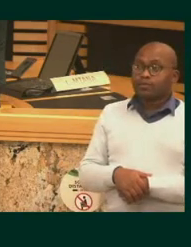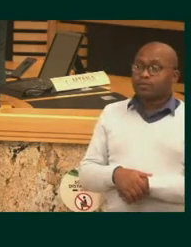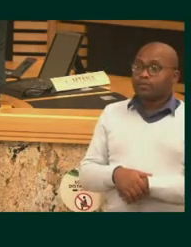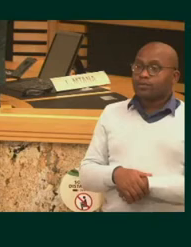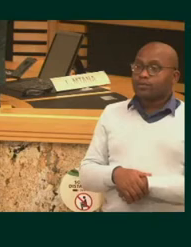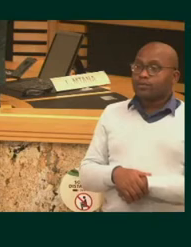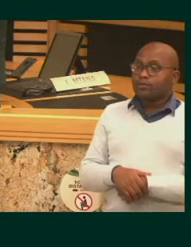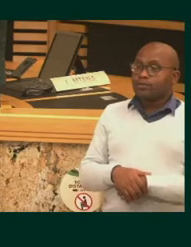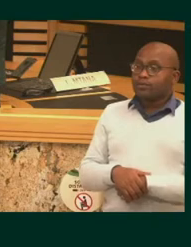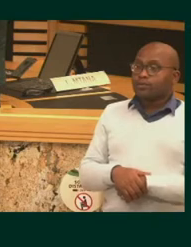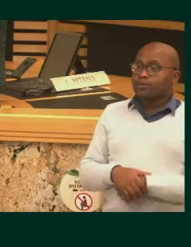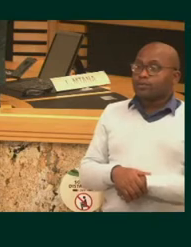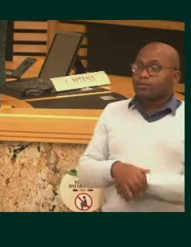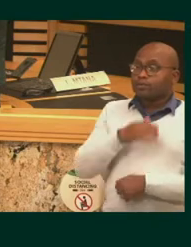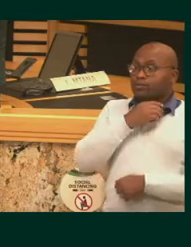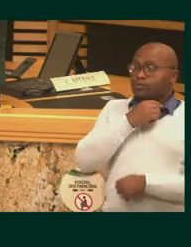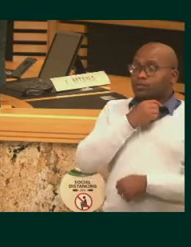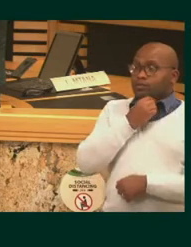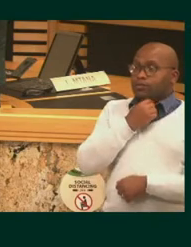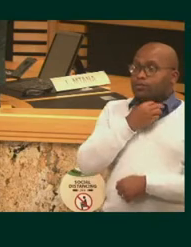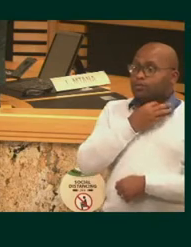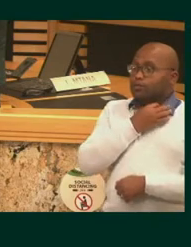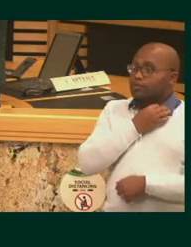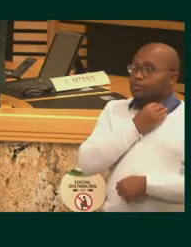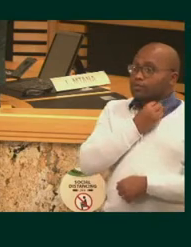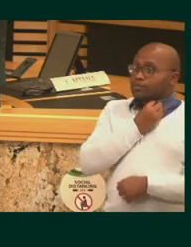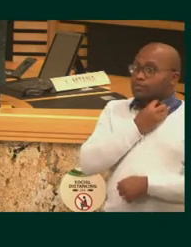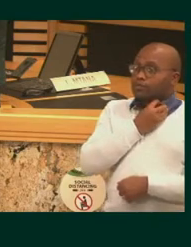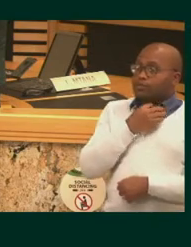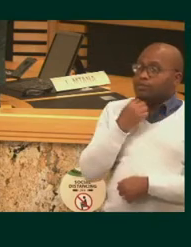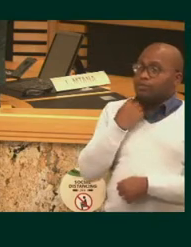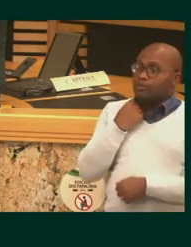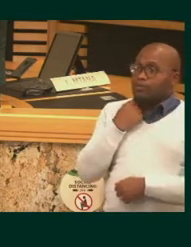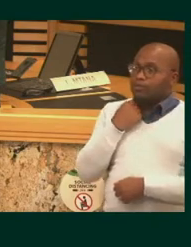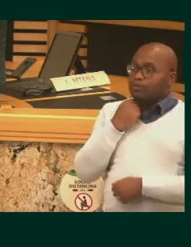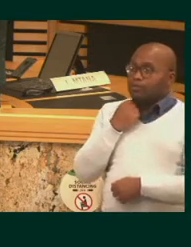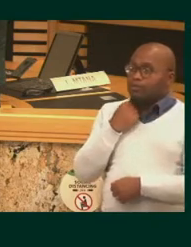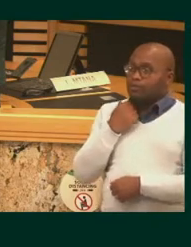safety uh thank you honorable speaker